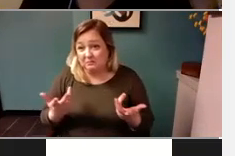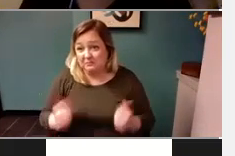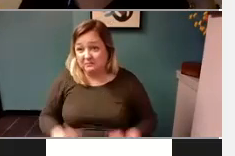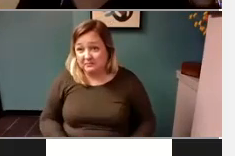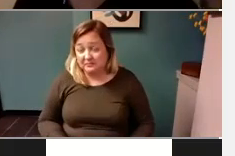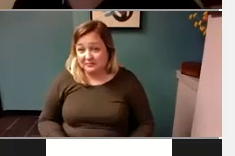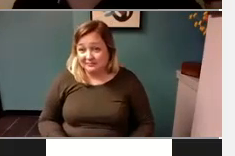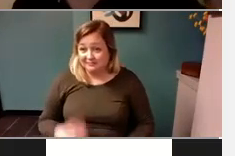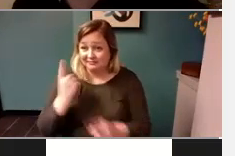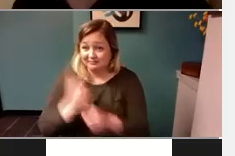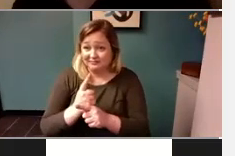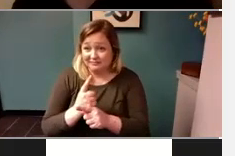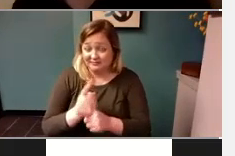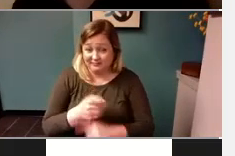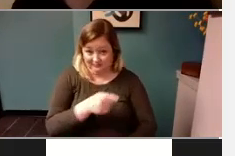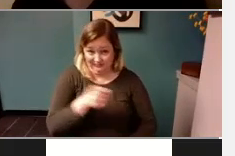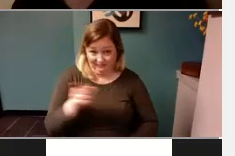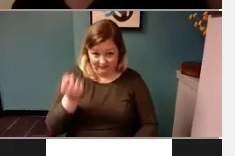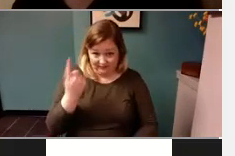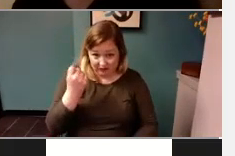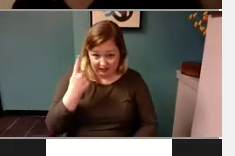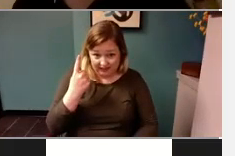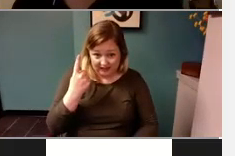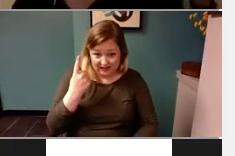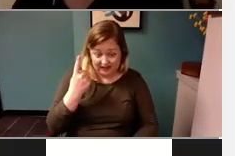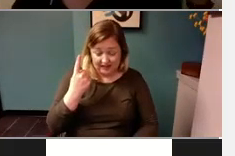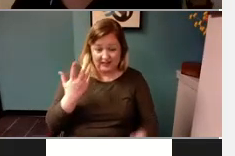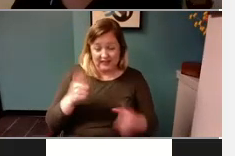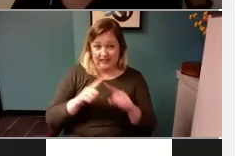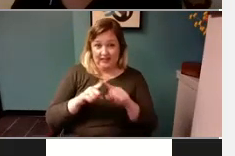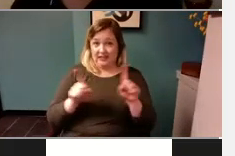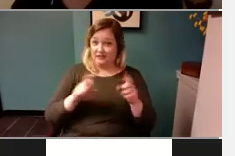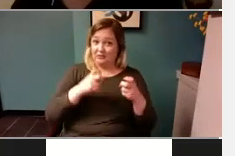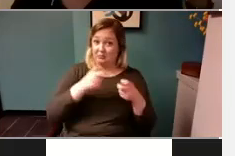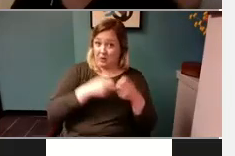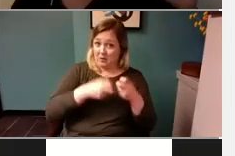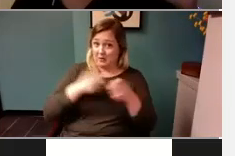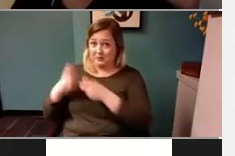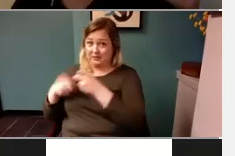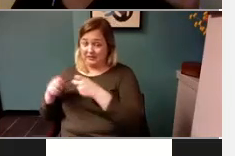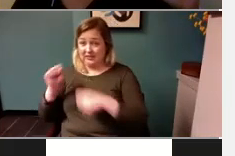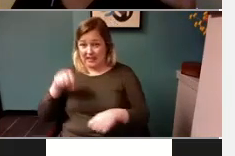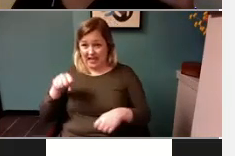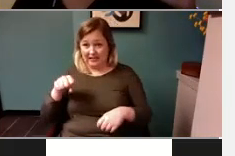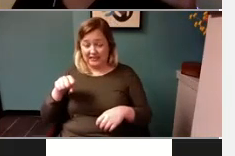Do you guys understand how these very basic two different problems are the same problem, including you,